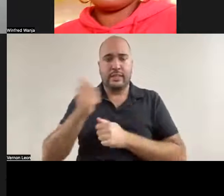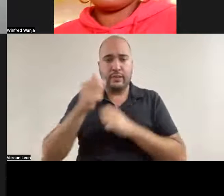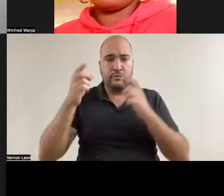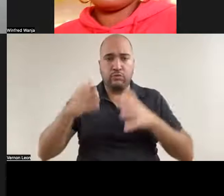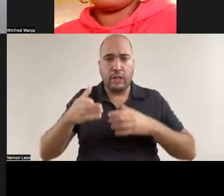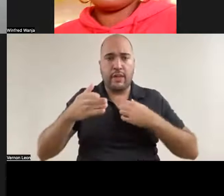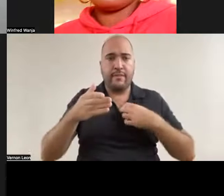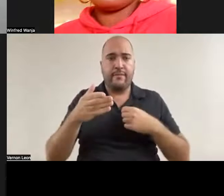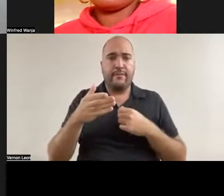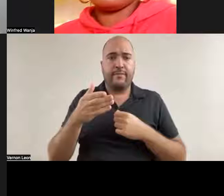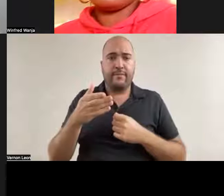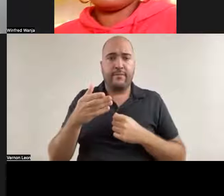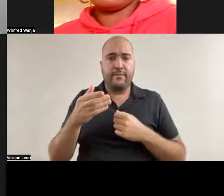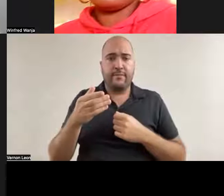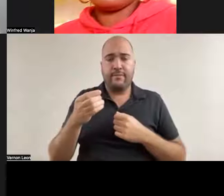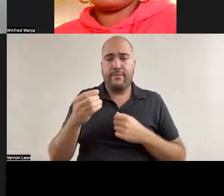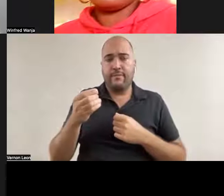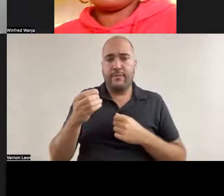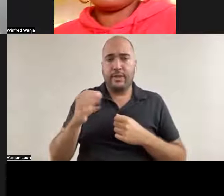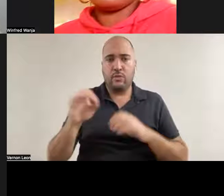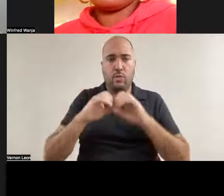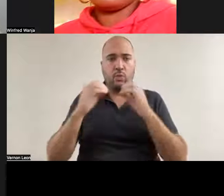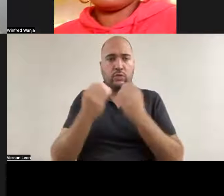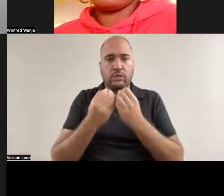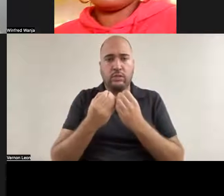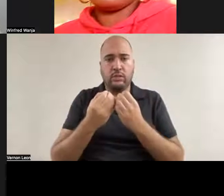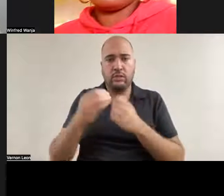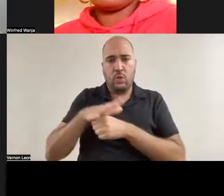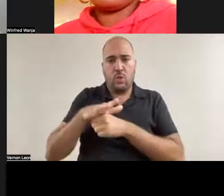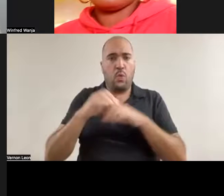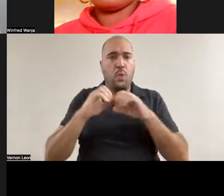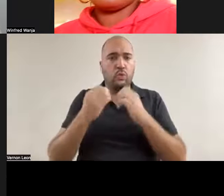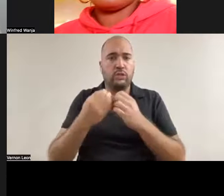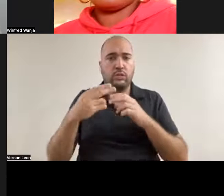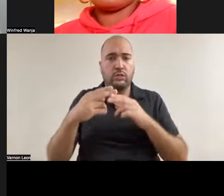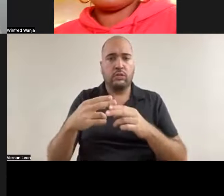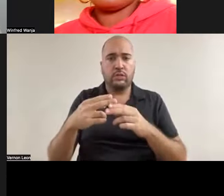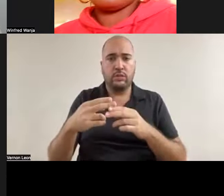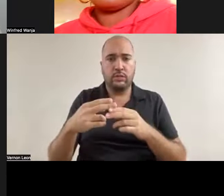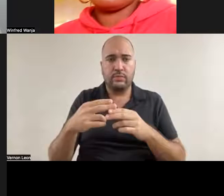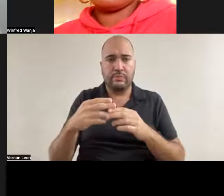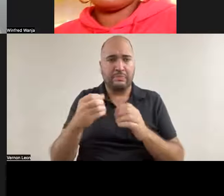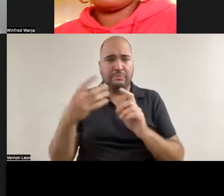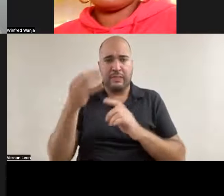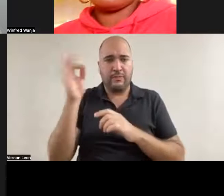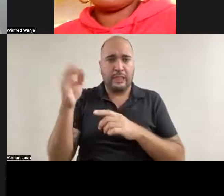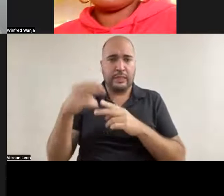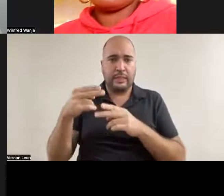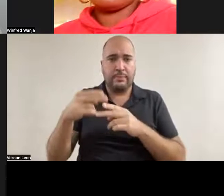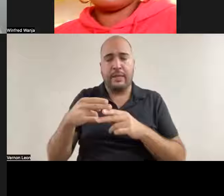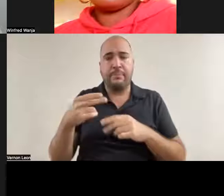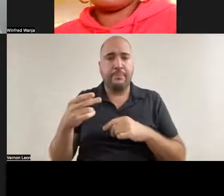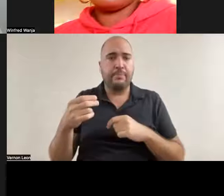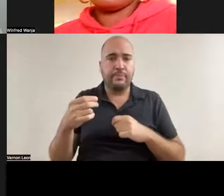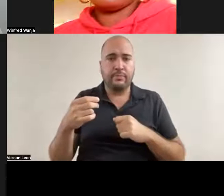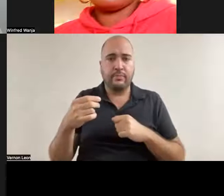of an organization, a local organization called Action et Humanisme. It is